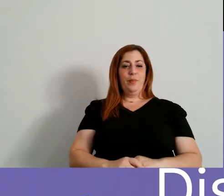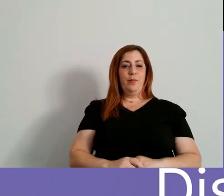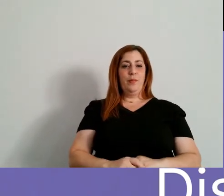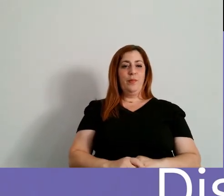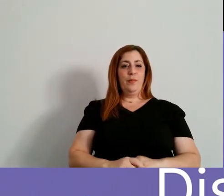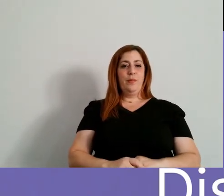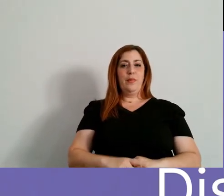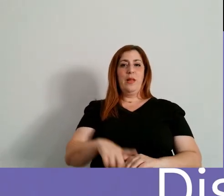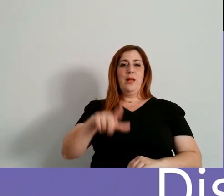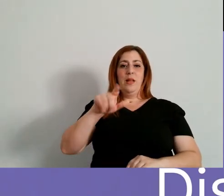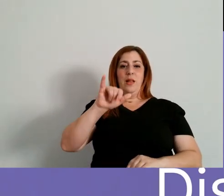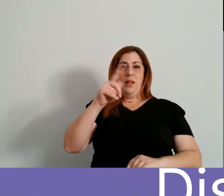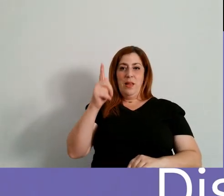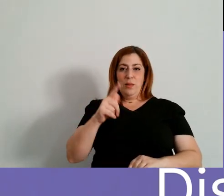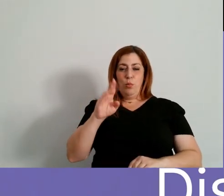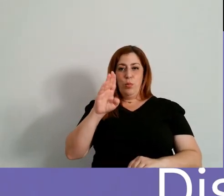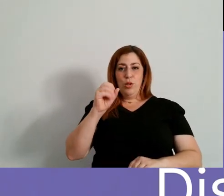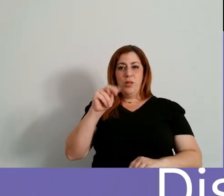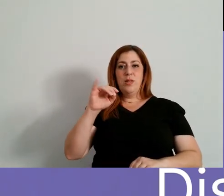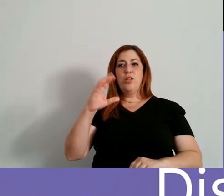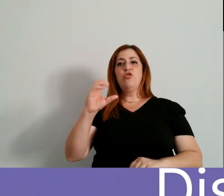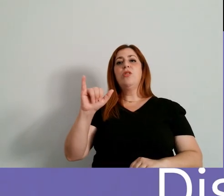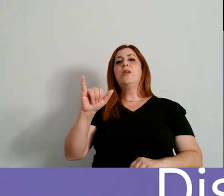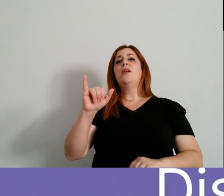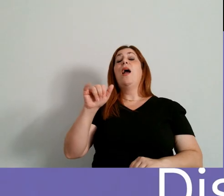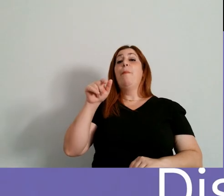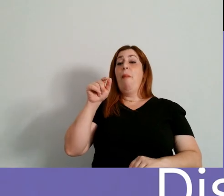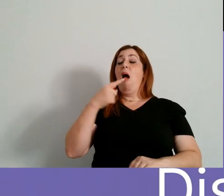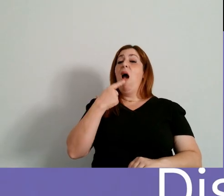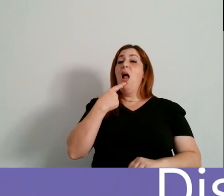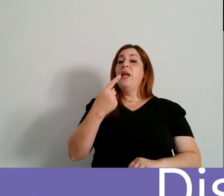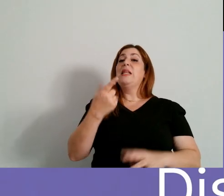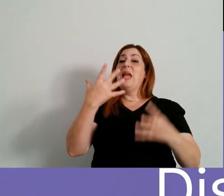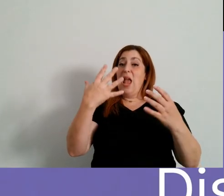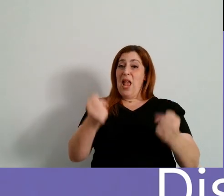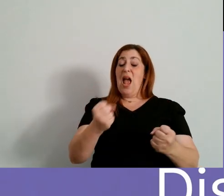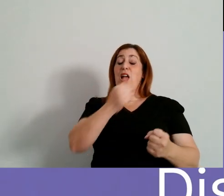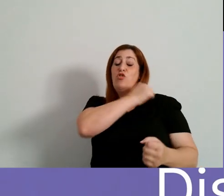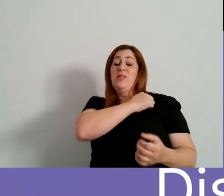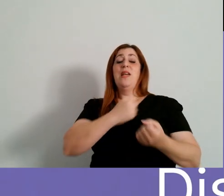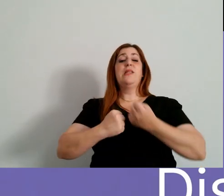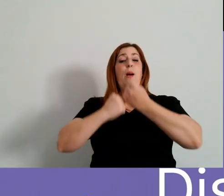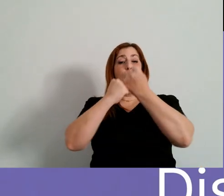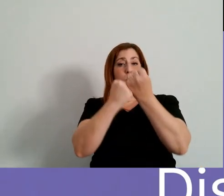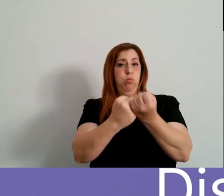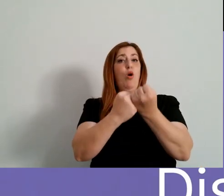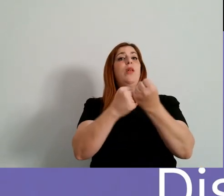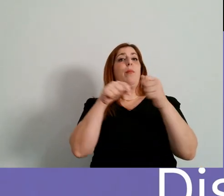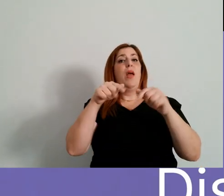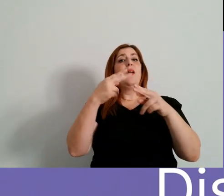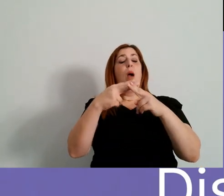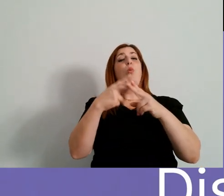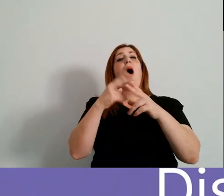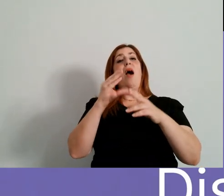Luis Bonici, so agency support hold a lot of parent support groups. That is true. Maybe the parents can be referred to